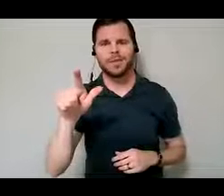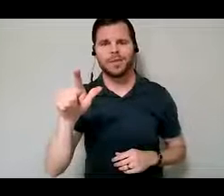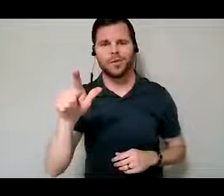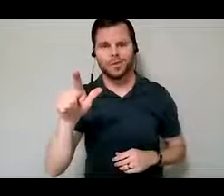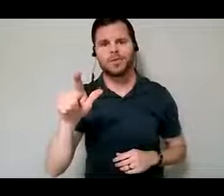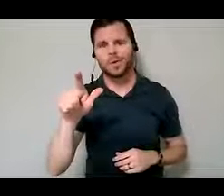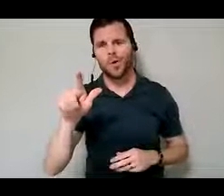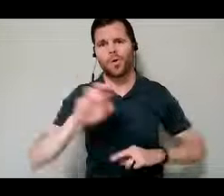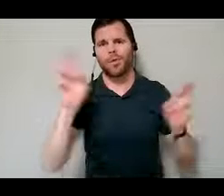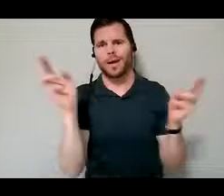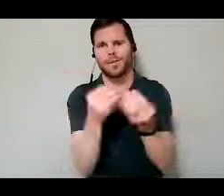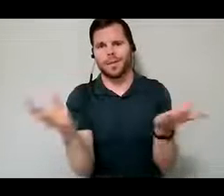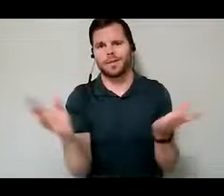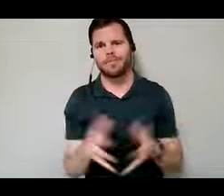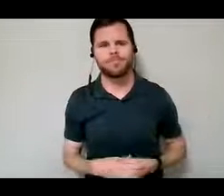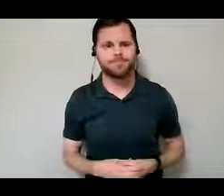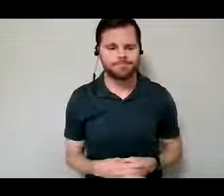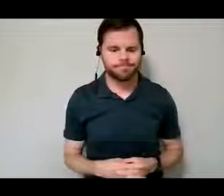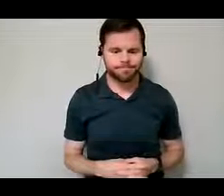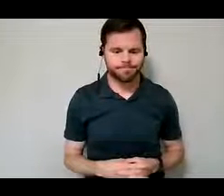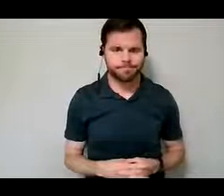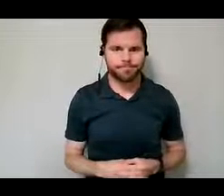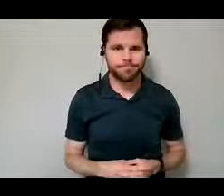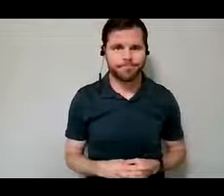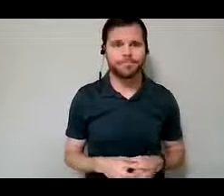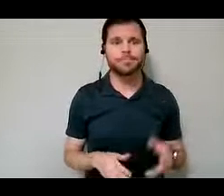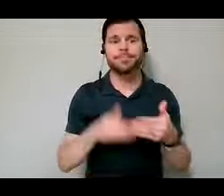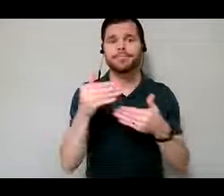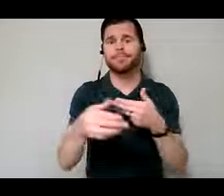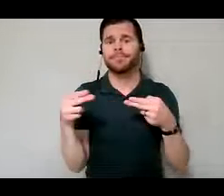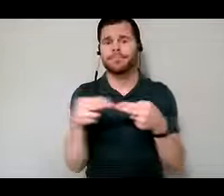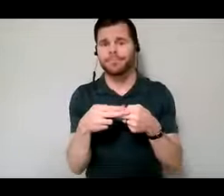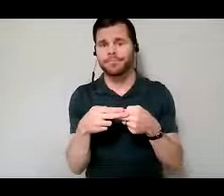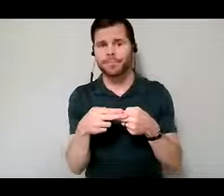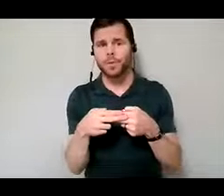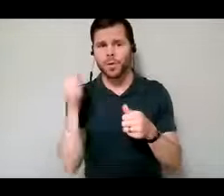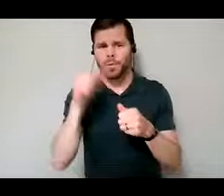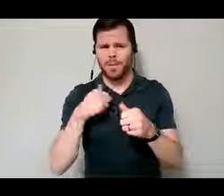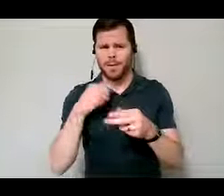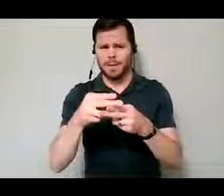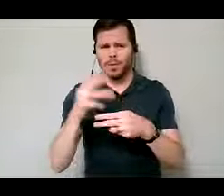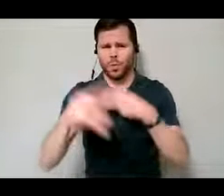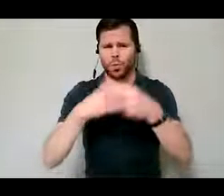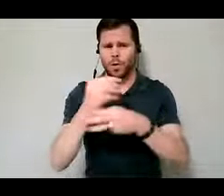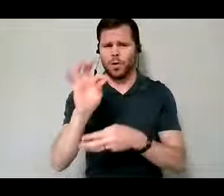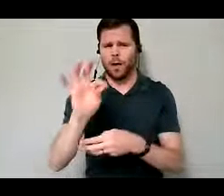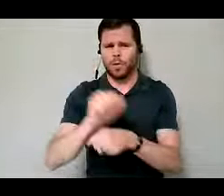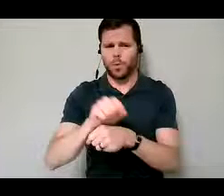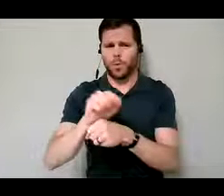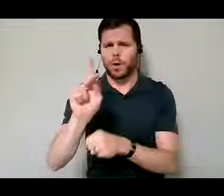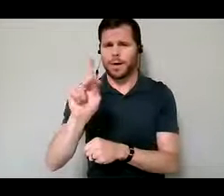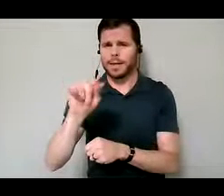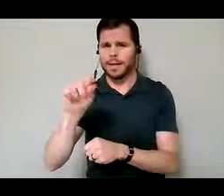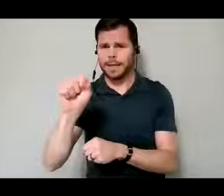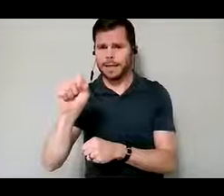ready for students. And the next slide is back to the World of Work kits. So last year, we really looked at a lot